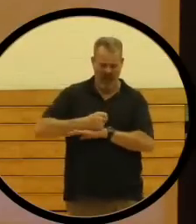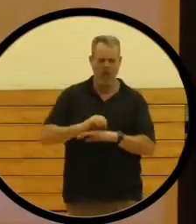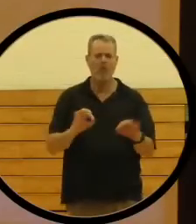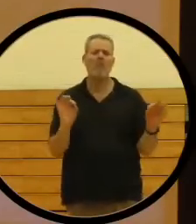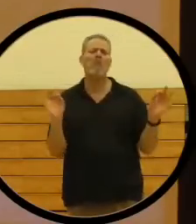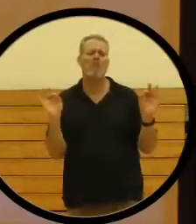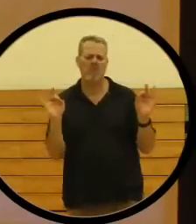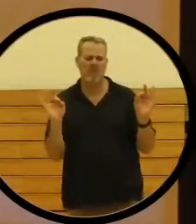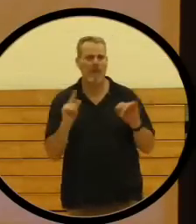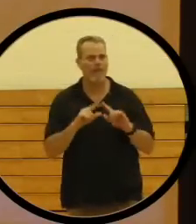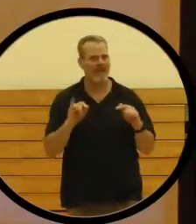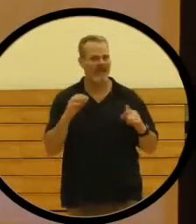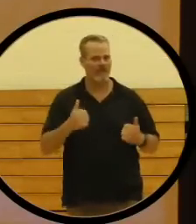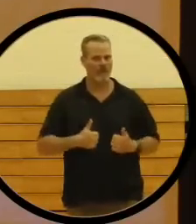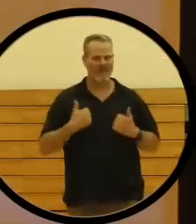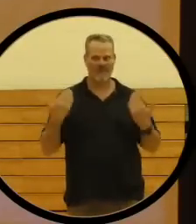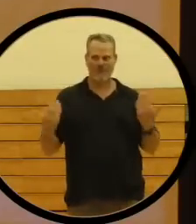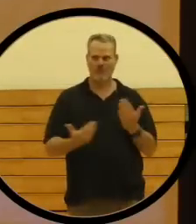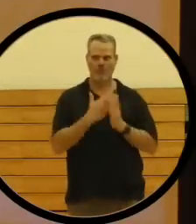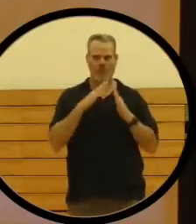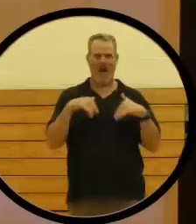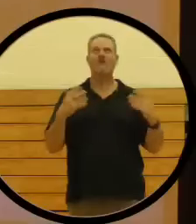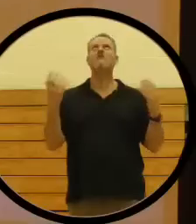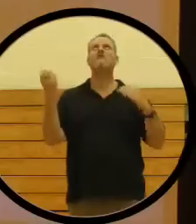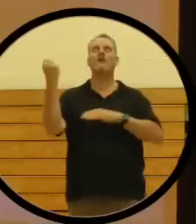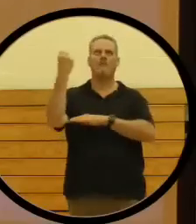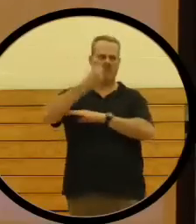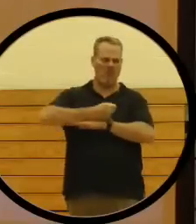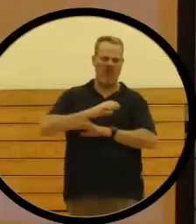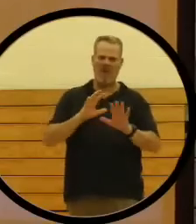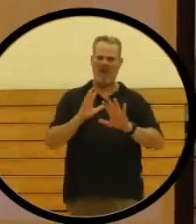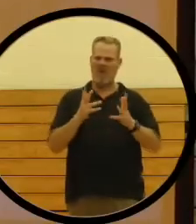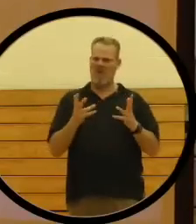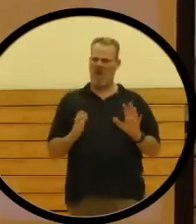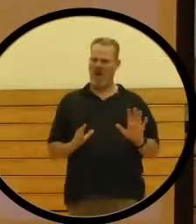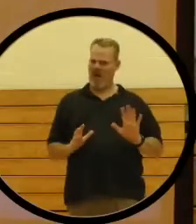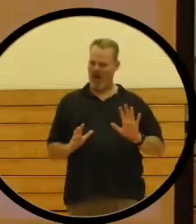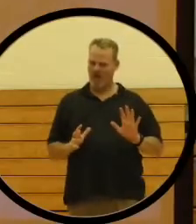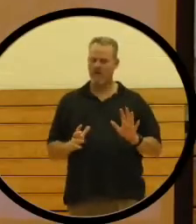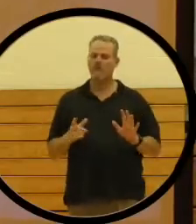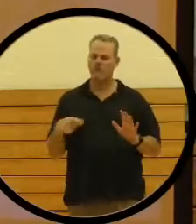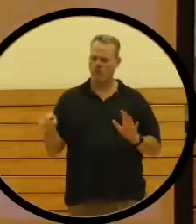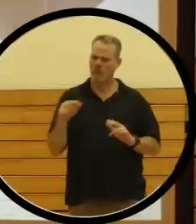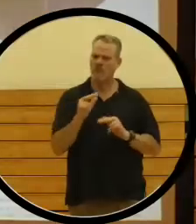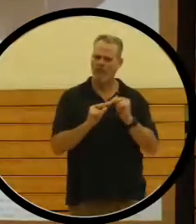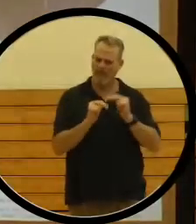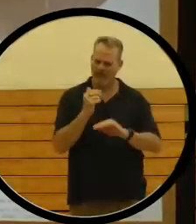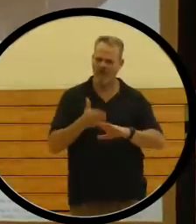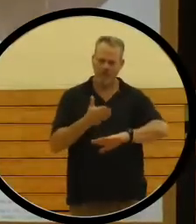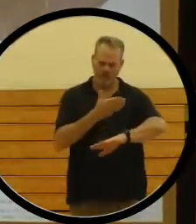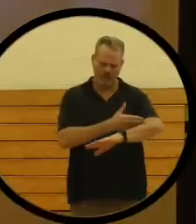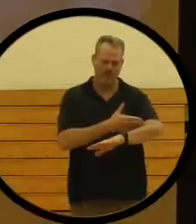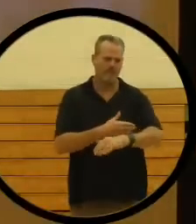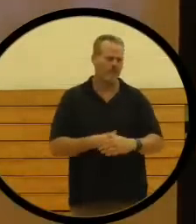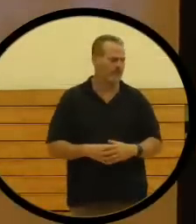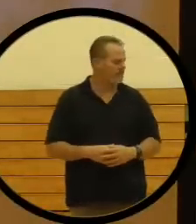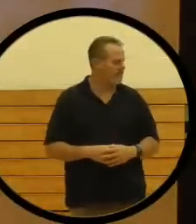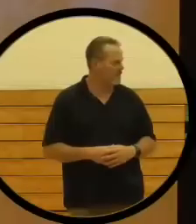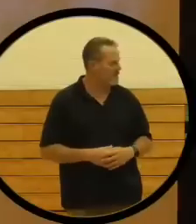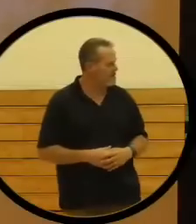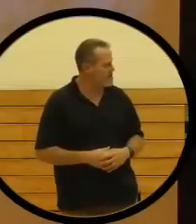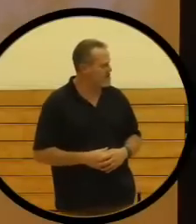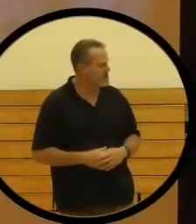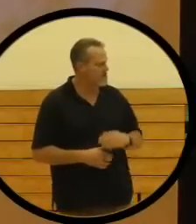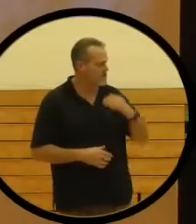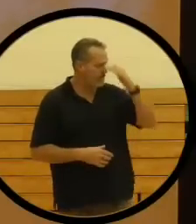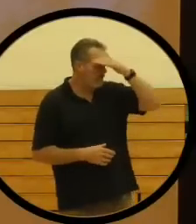deal. But if you live in a new house, you don't want the house falling apart on you, so you want to build them a little bit better. I'm going to just